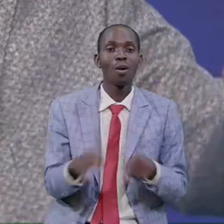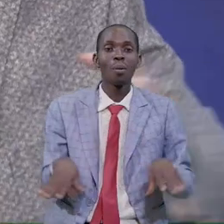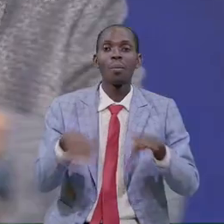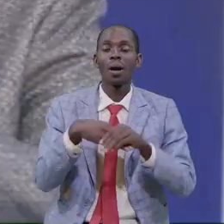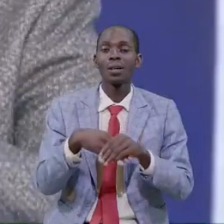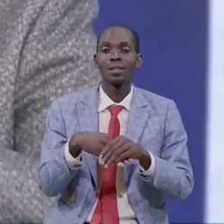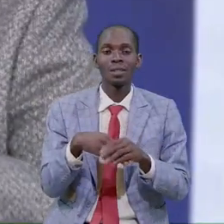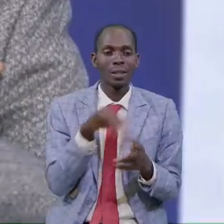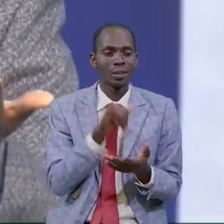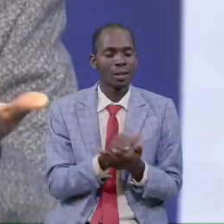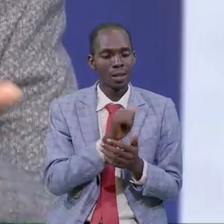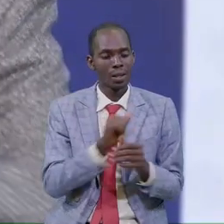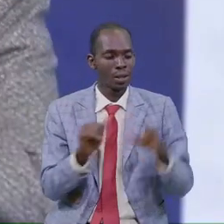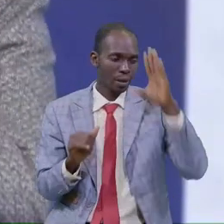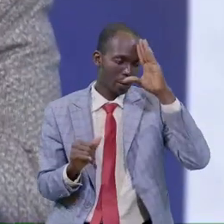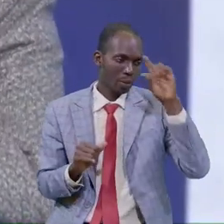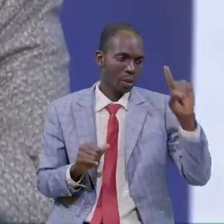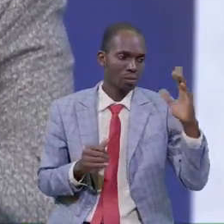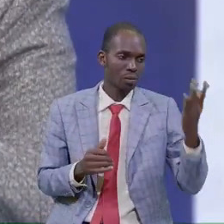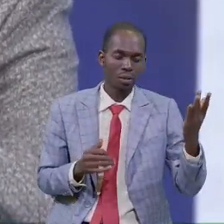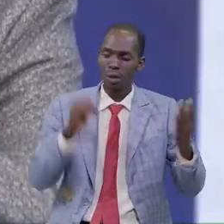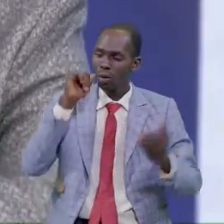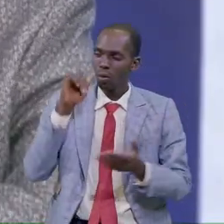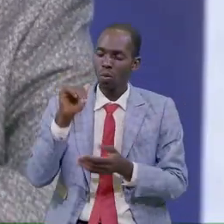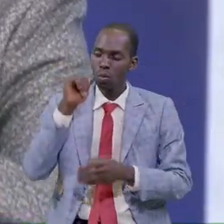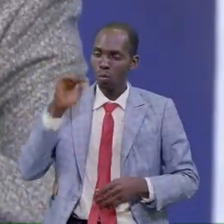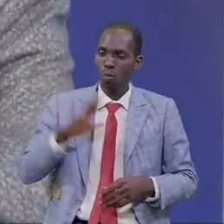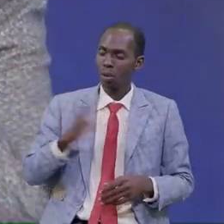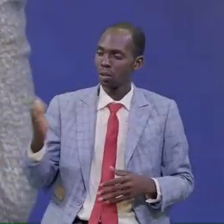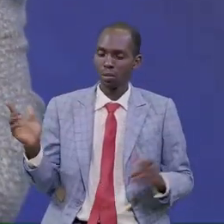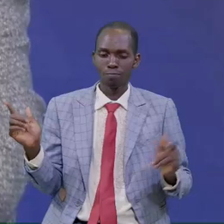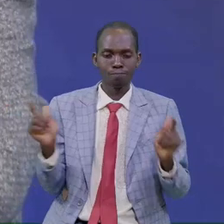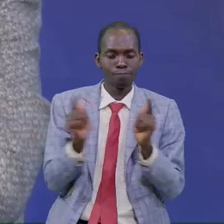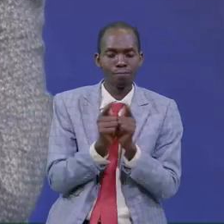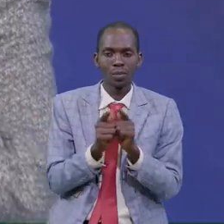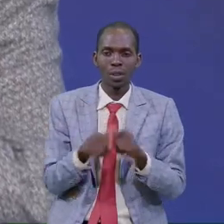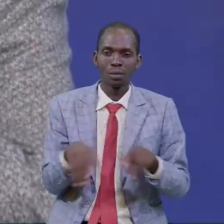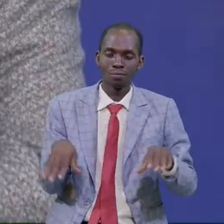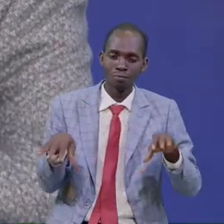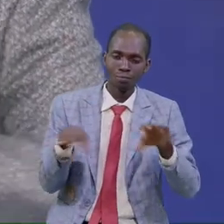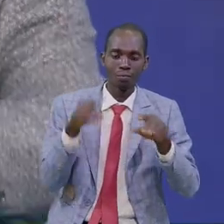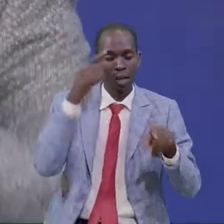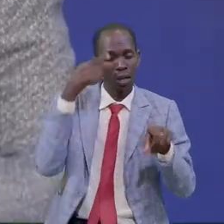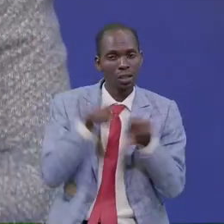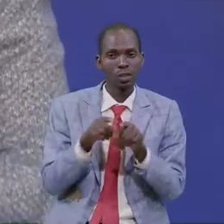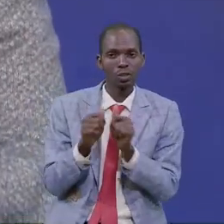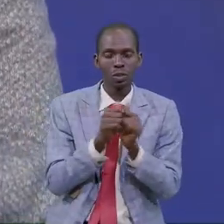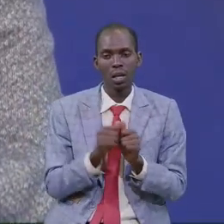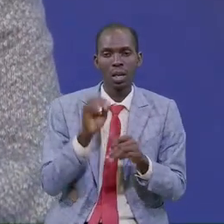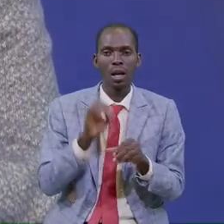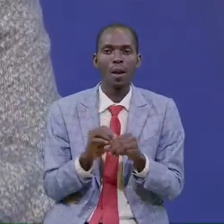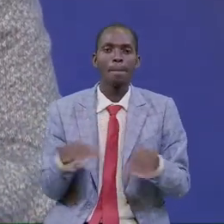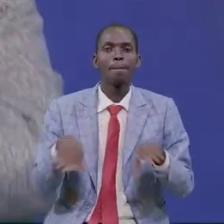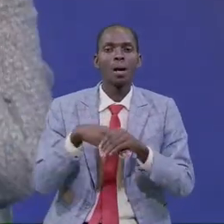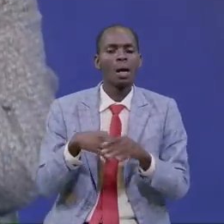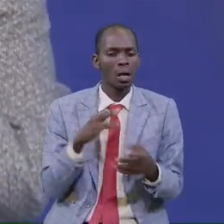mariage. And a woman, they come together un in homme marriage. Et une femme se joignent and it's ensemble a covenant.